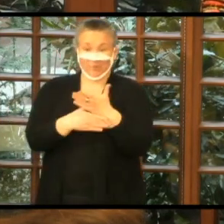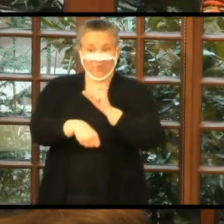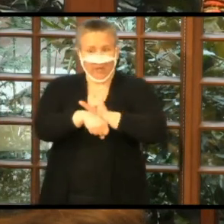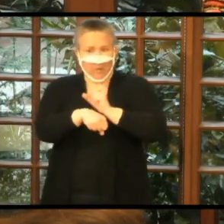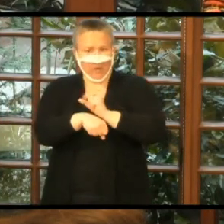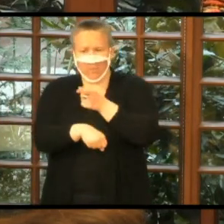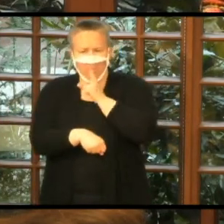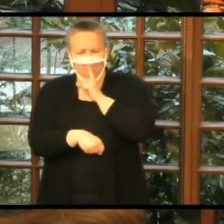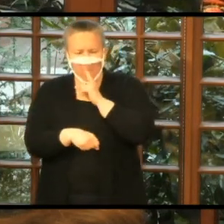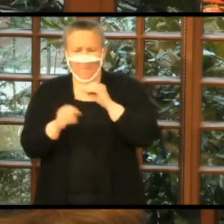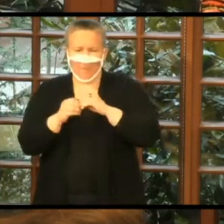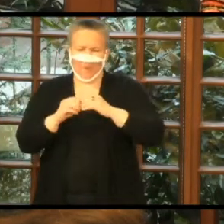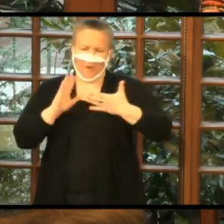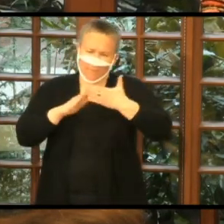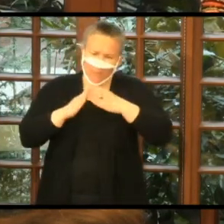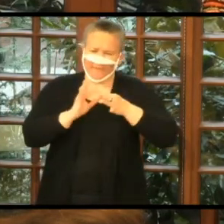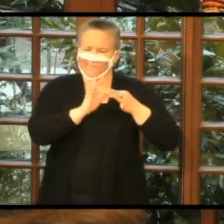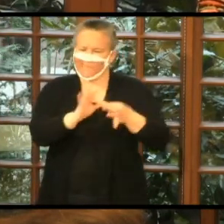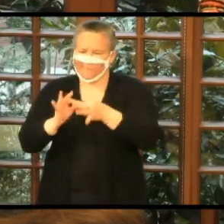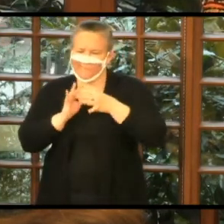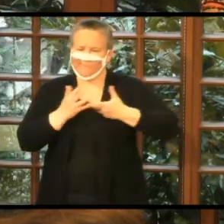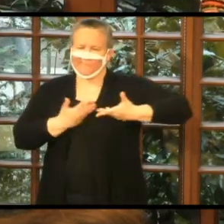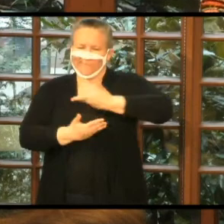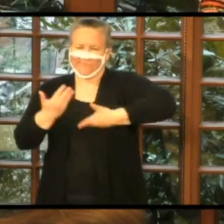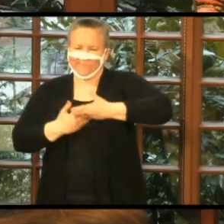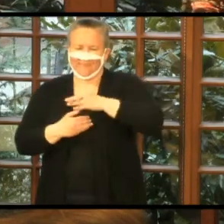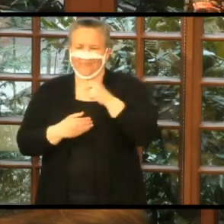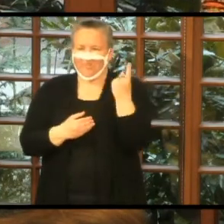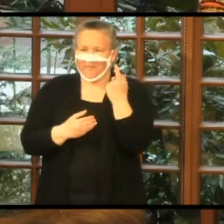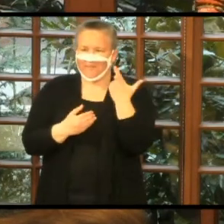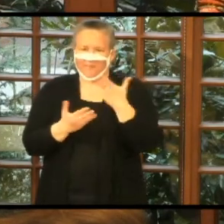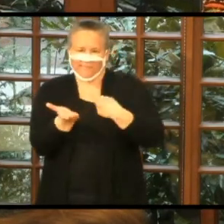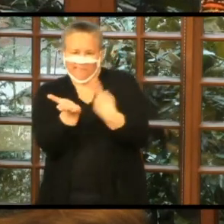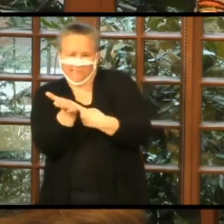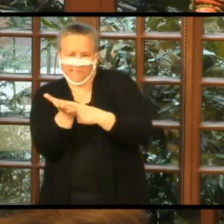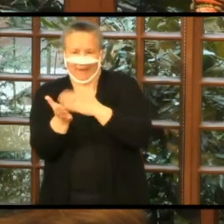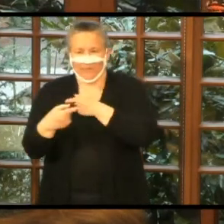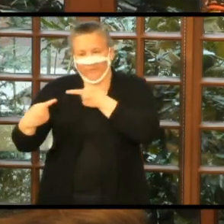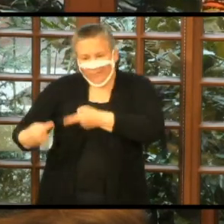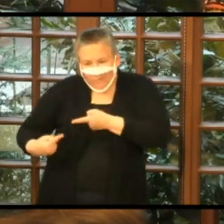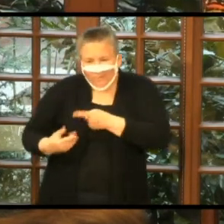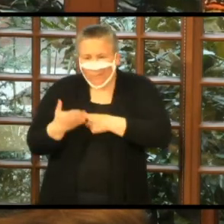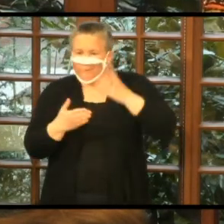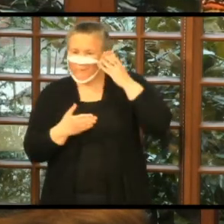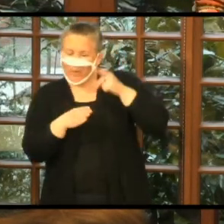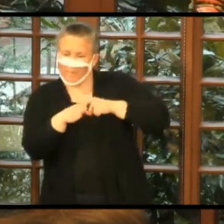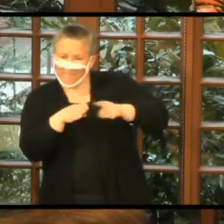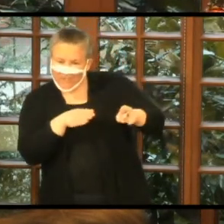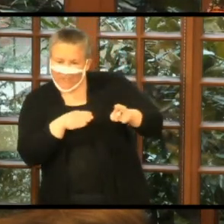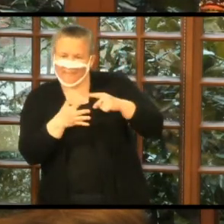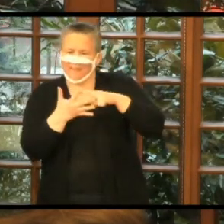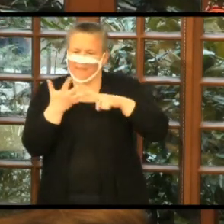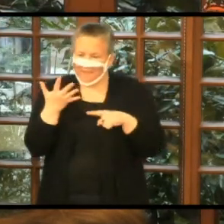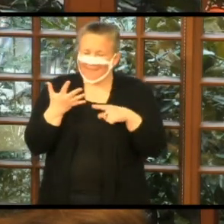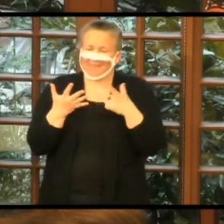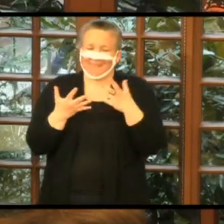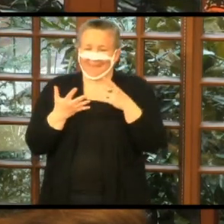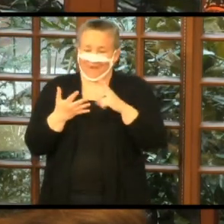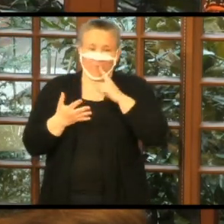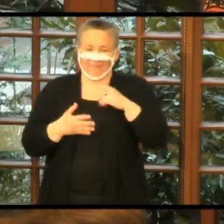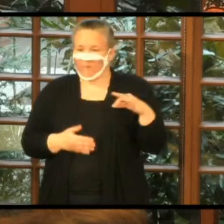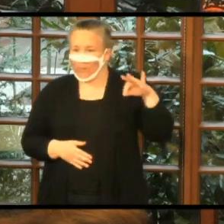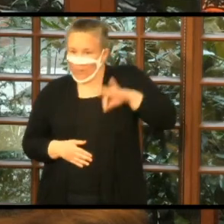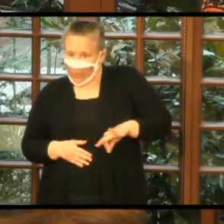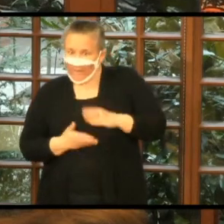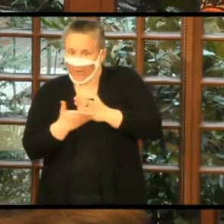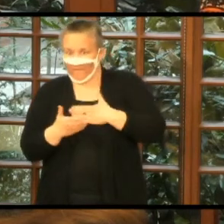just to like sort of be in community with each other and just sort of be able to talk about our struggles, what was going on professionally. And it's been this like really rewarding